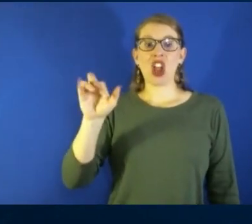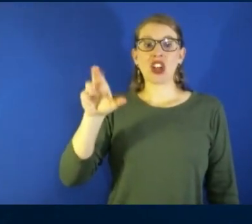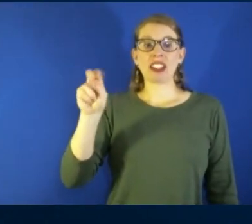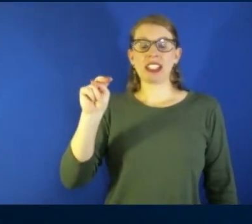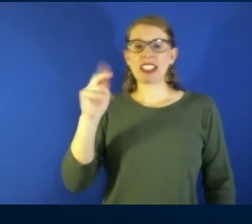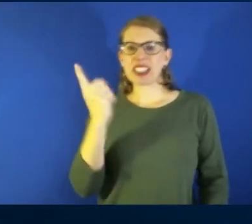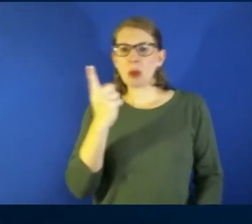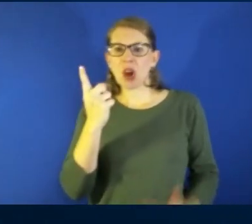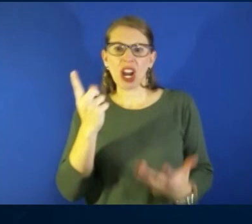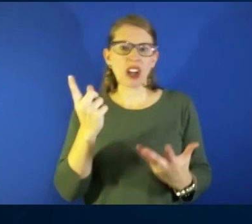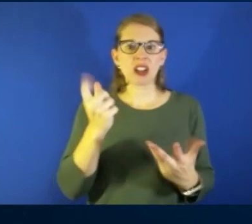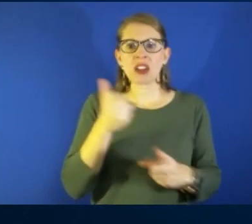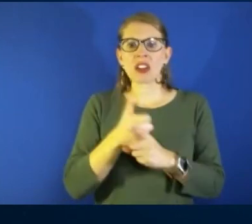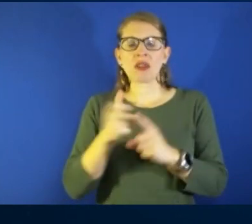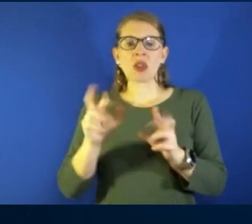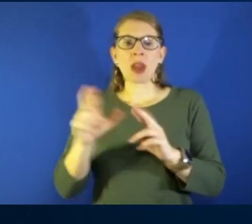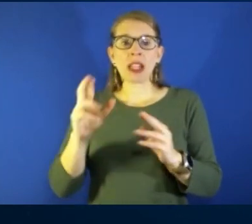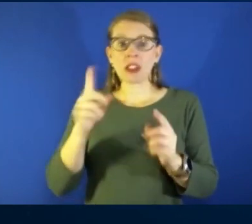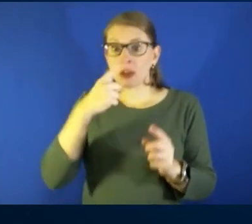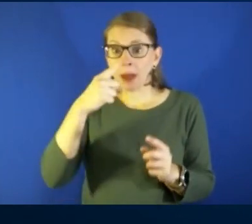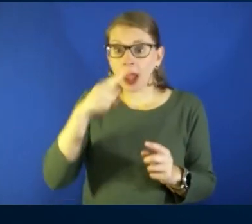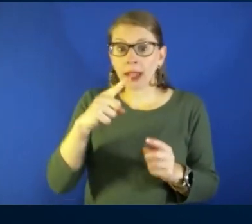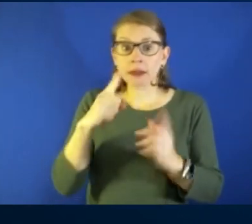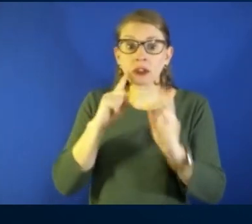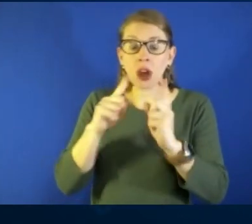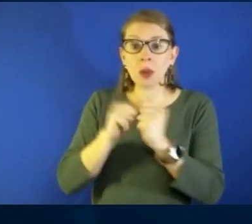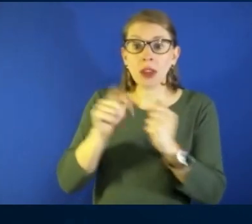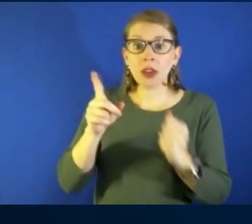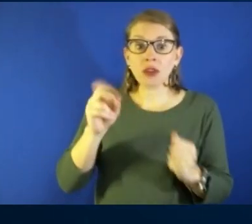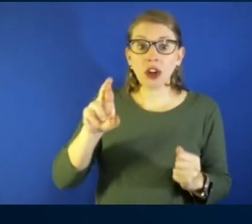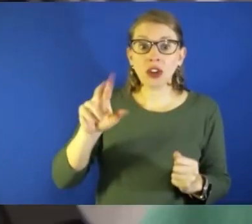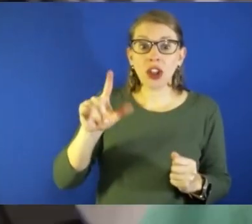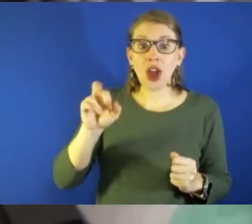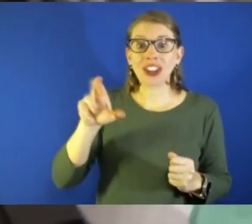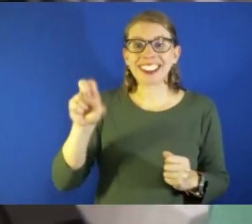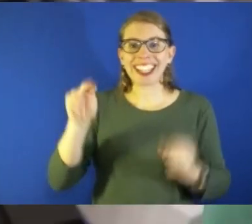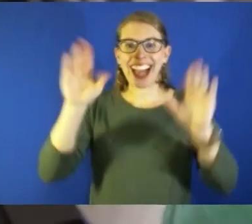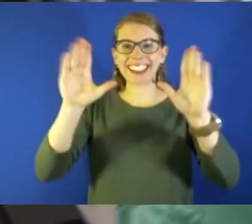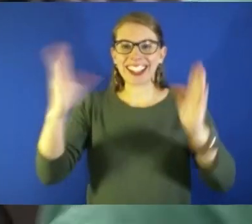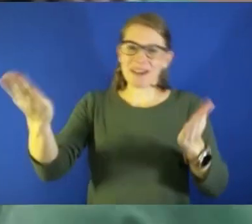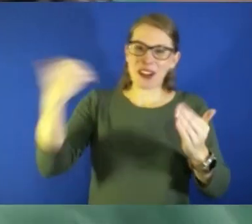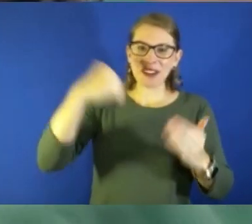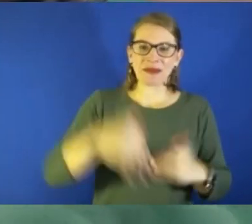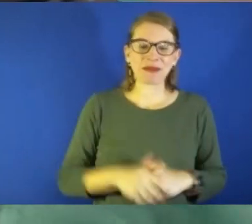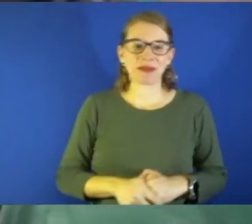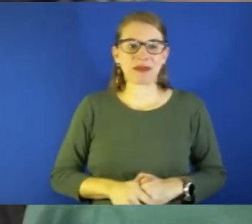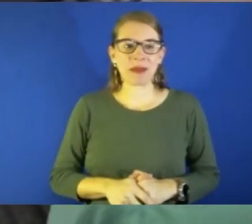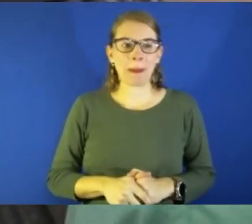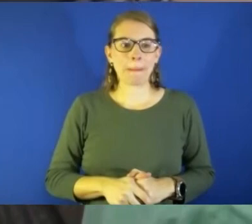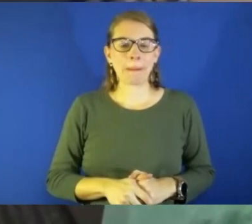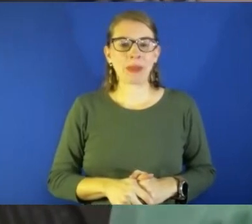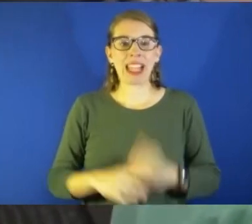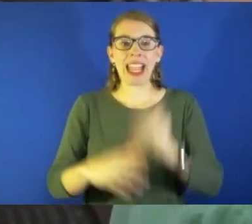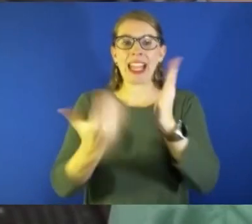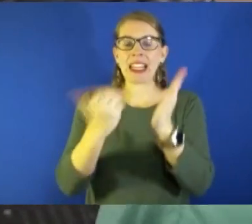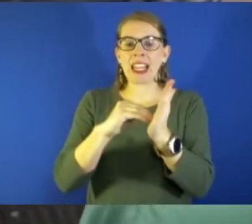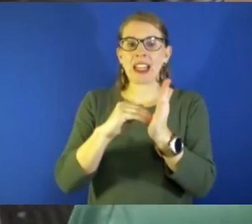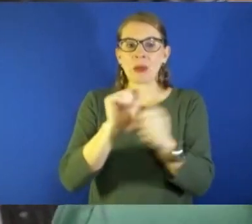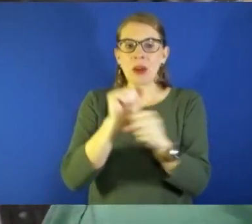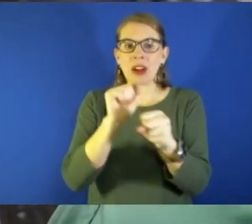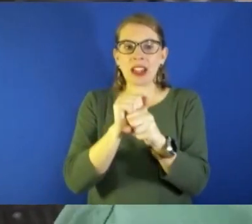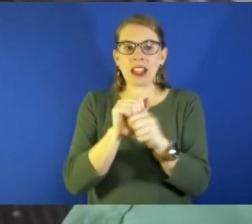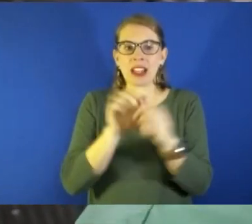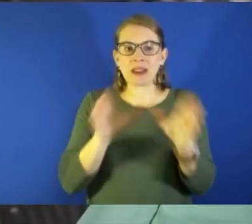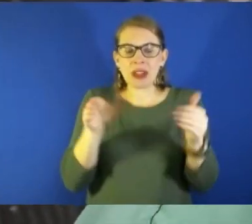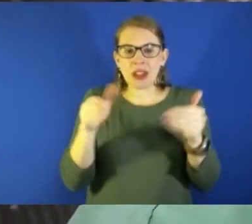getting ready? Can we talk to you, Dr. Larson? Excellent. Come on over here. Again, we're working in small quarters, so I'm going to have